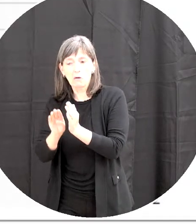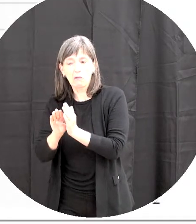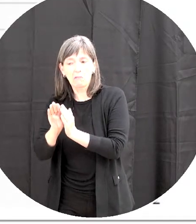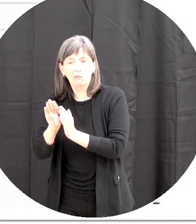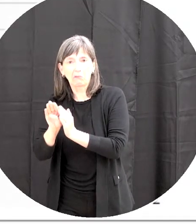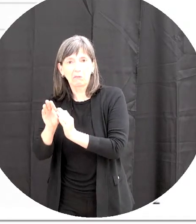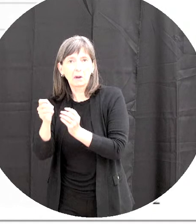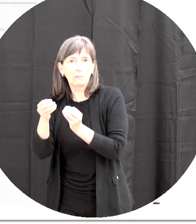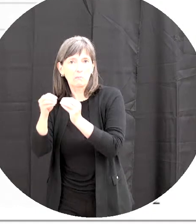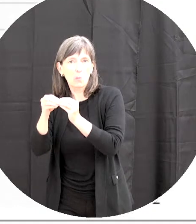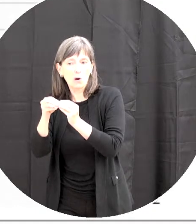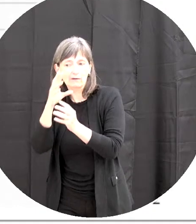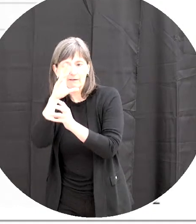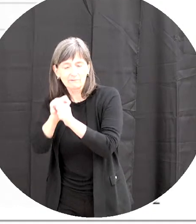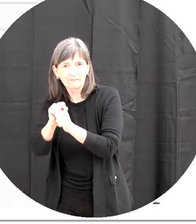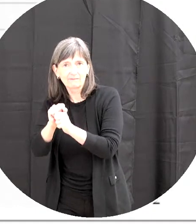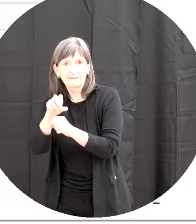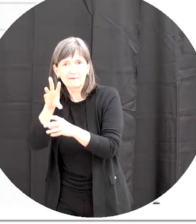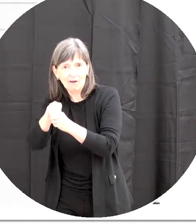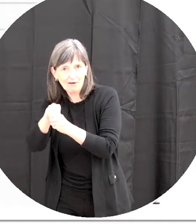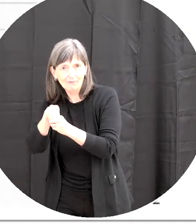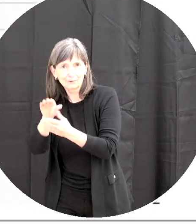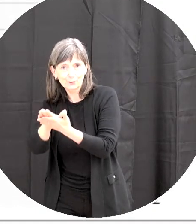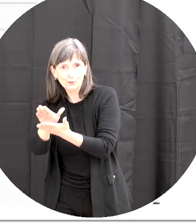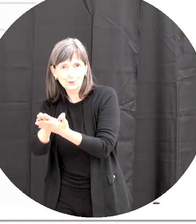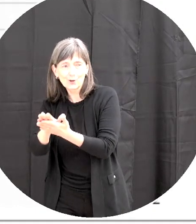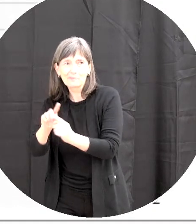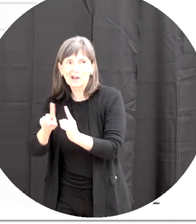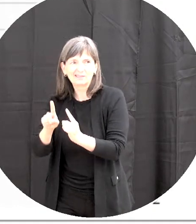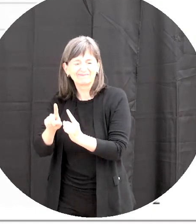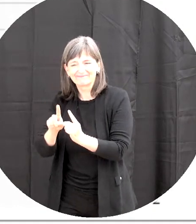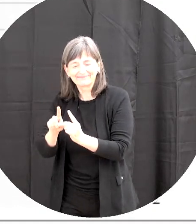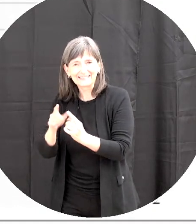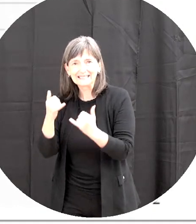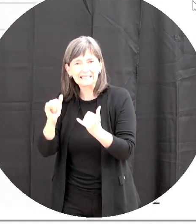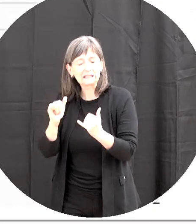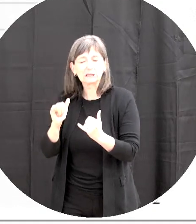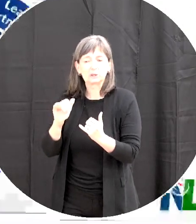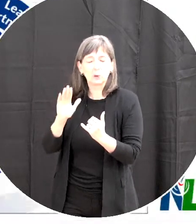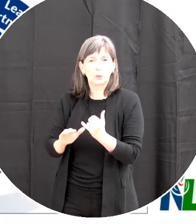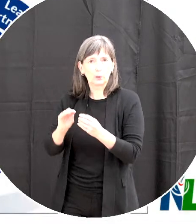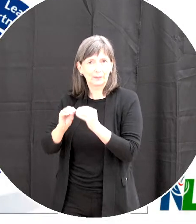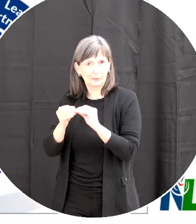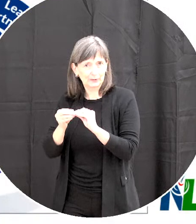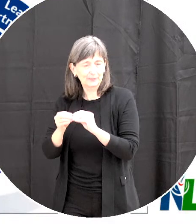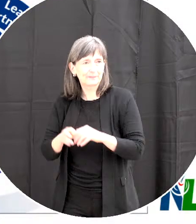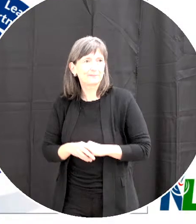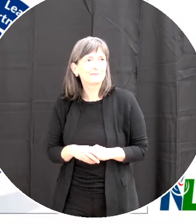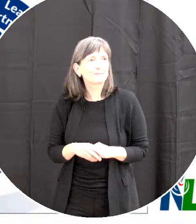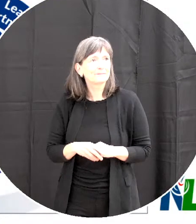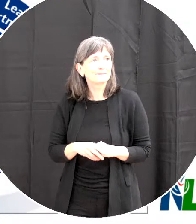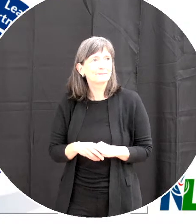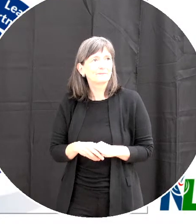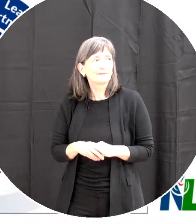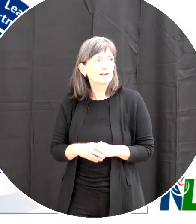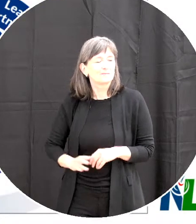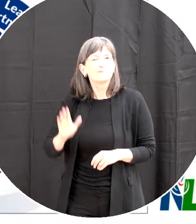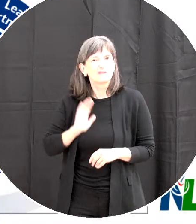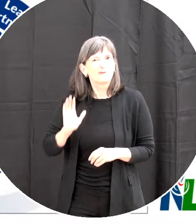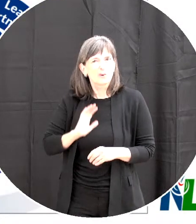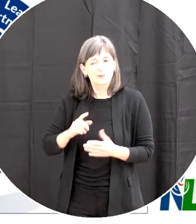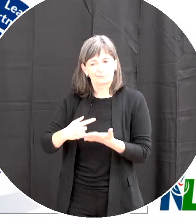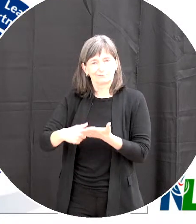numbers that we do not want to see going forward. So, and you've heard this discussion before, we've